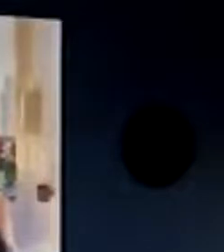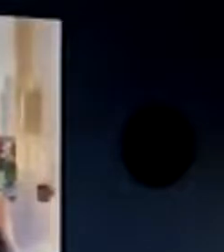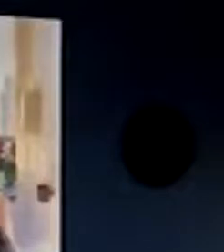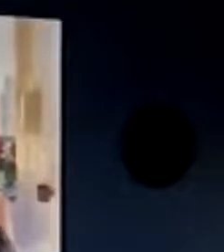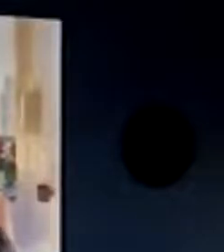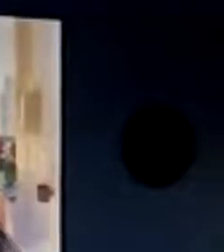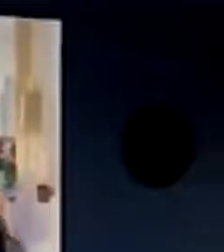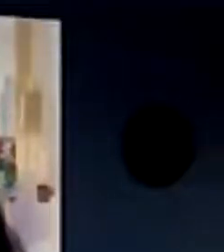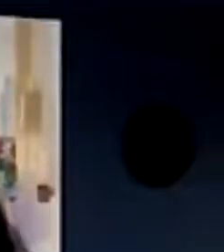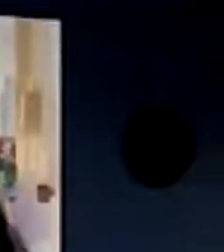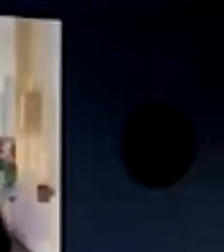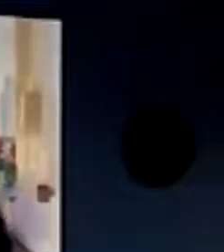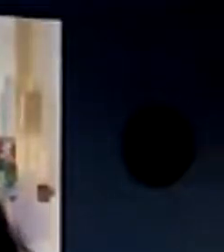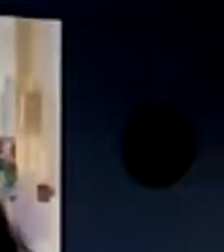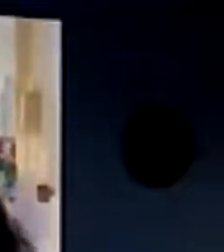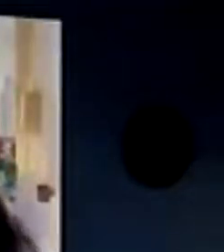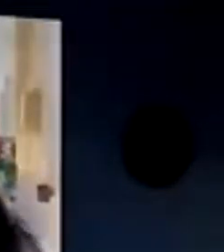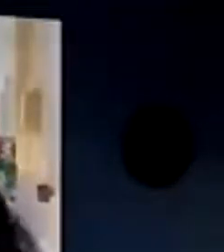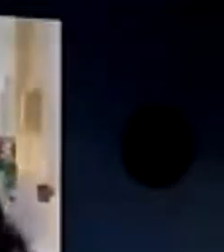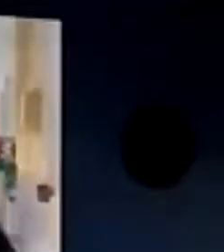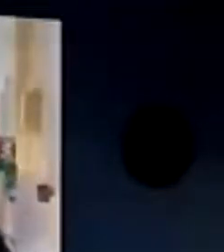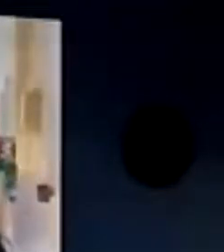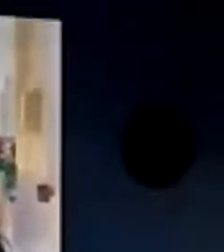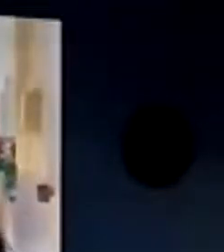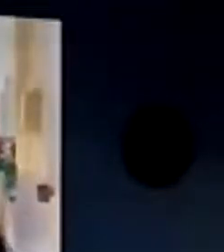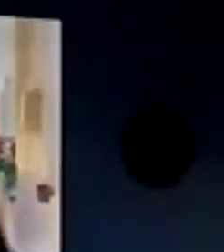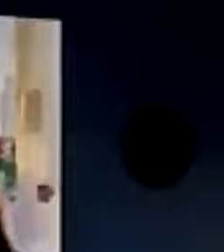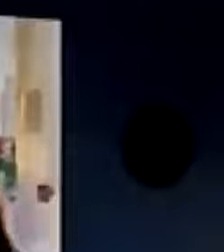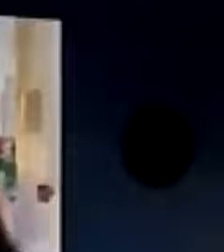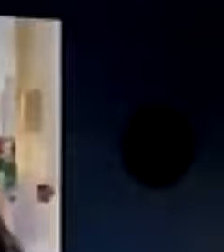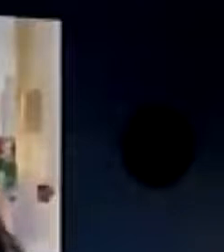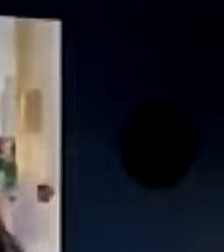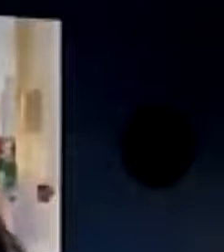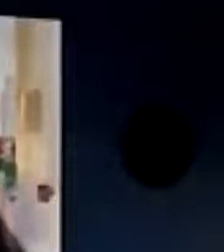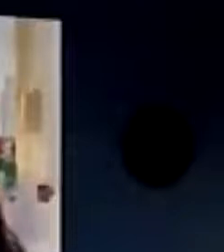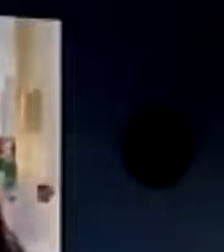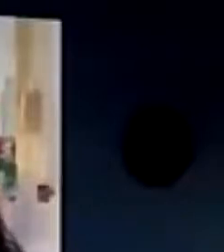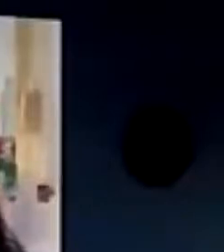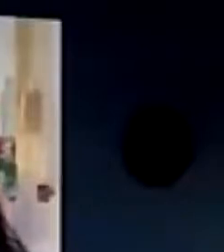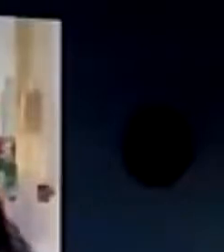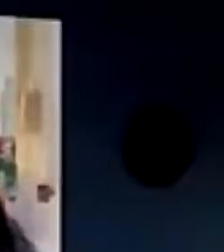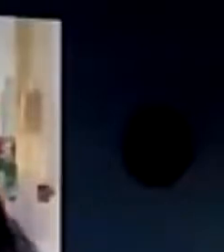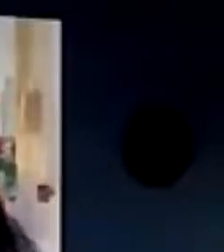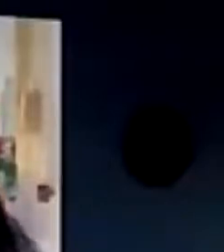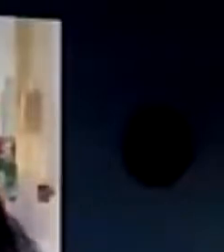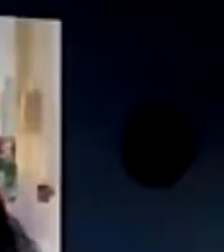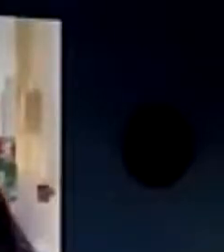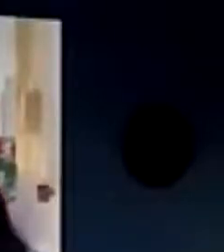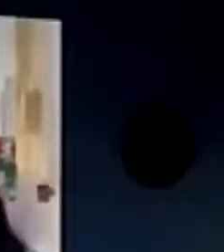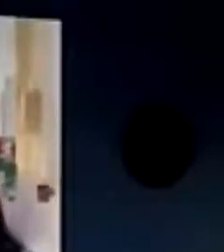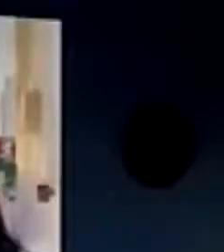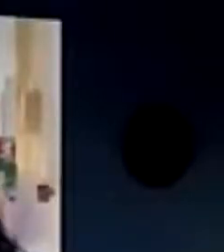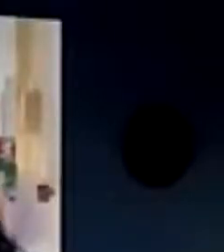also with the Valier District. I'm going to go ahead and just share a short video, but it is in Spanish, and we will have the